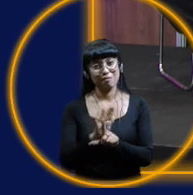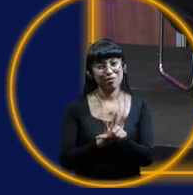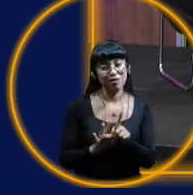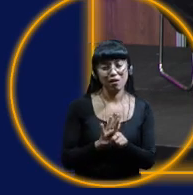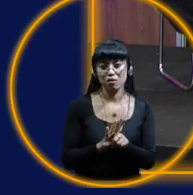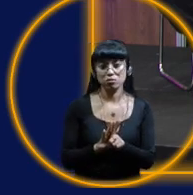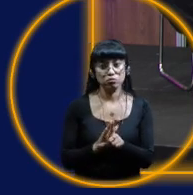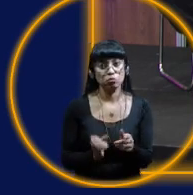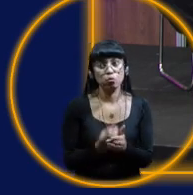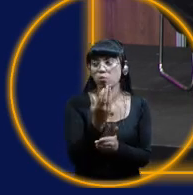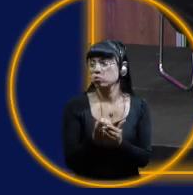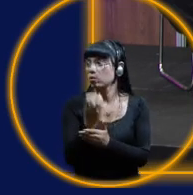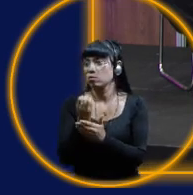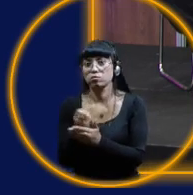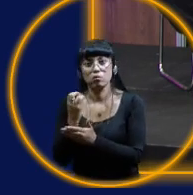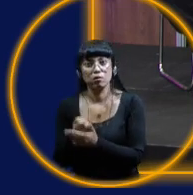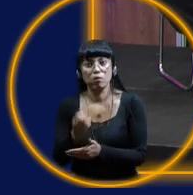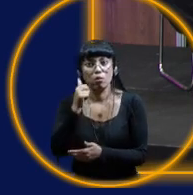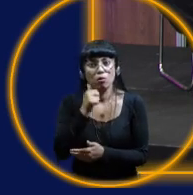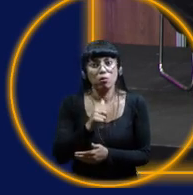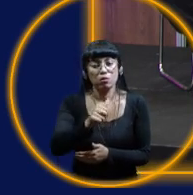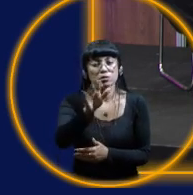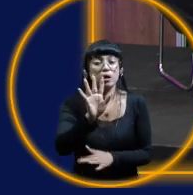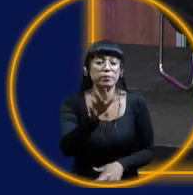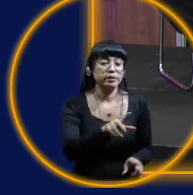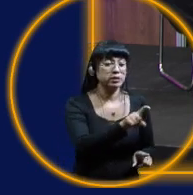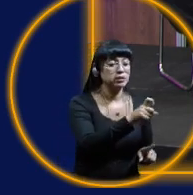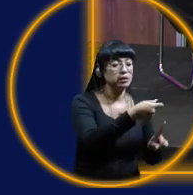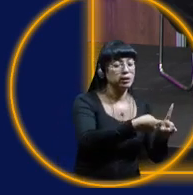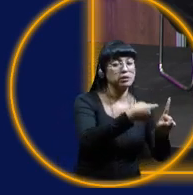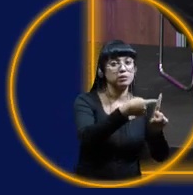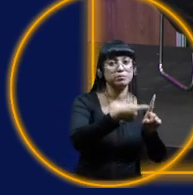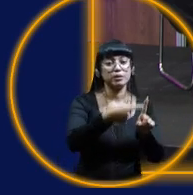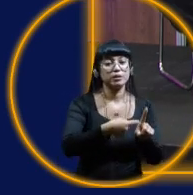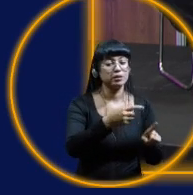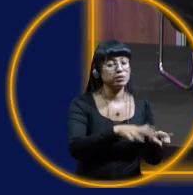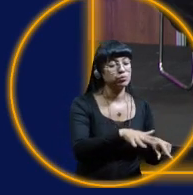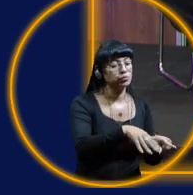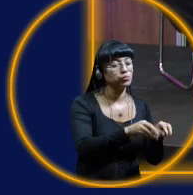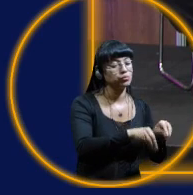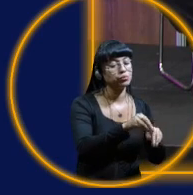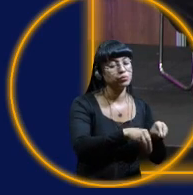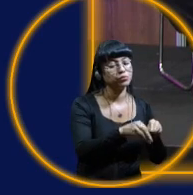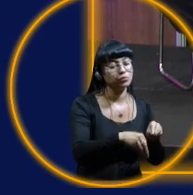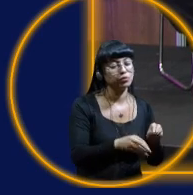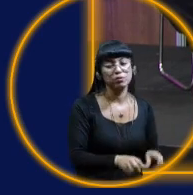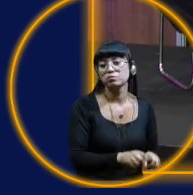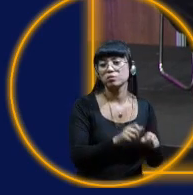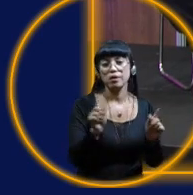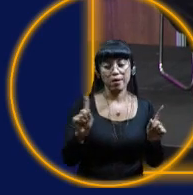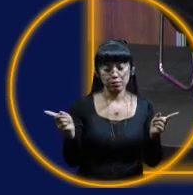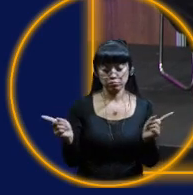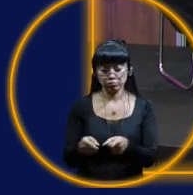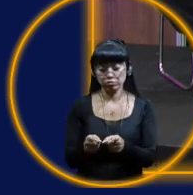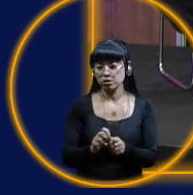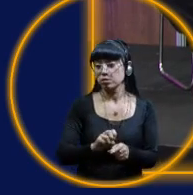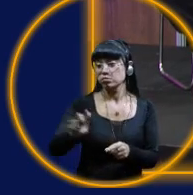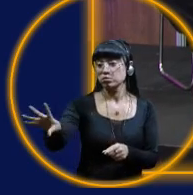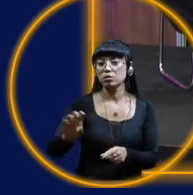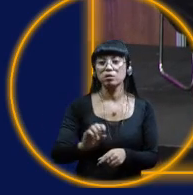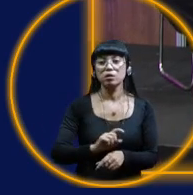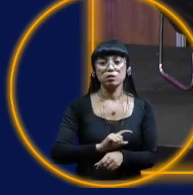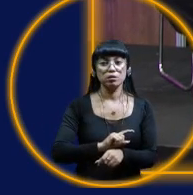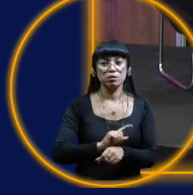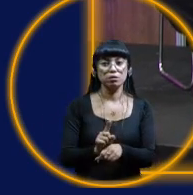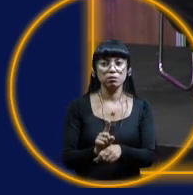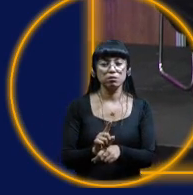spent 6 months making something, and then they put a little trailer on Instagram, and we watch the trailer for like half a second and we move on. And you just